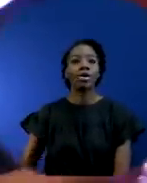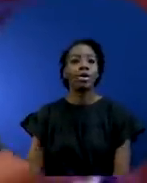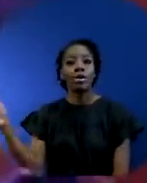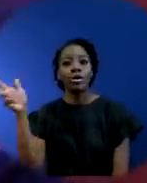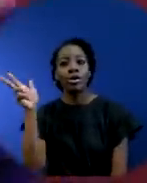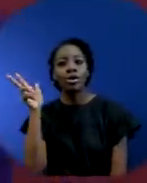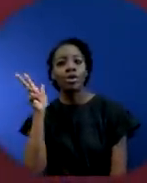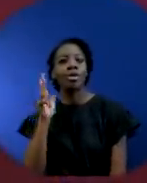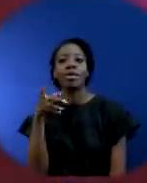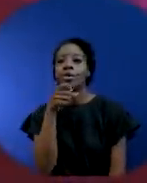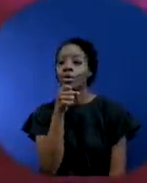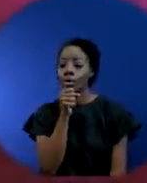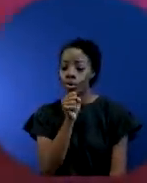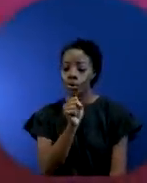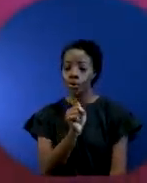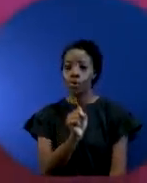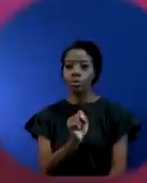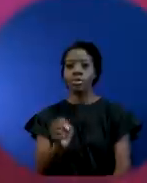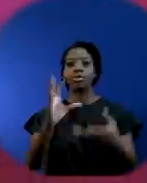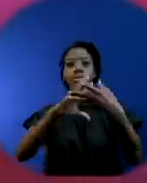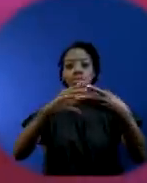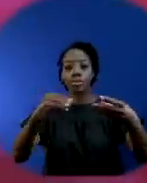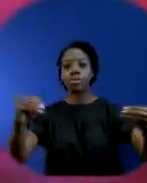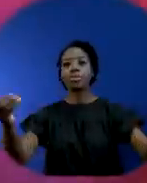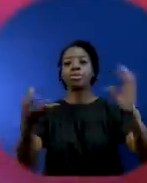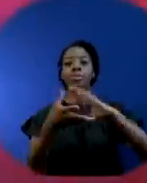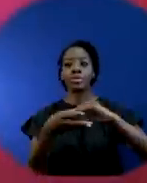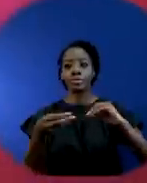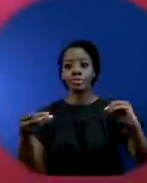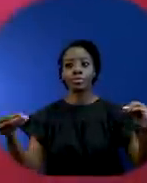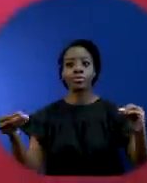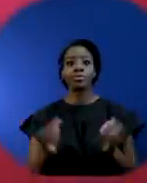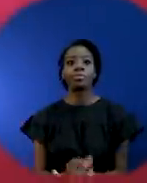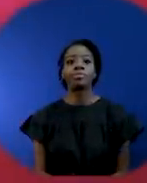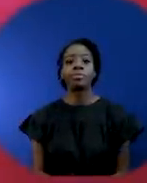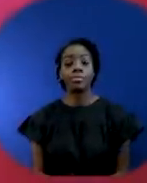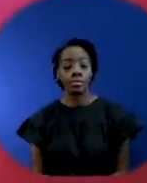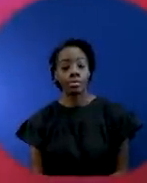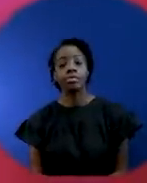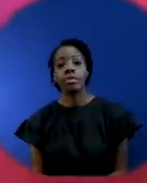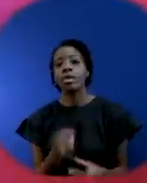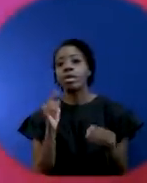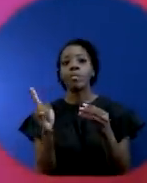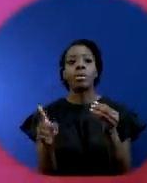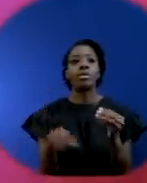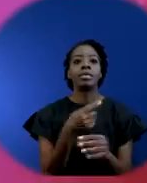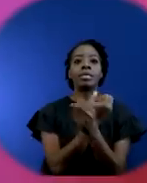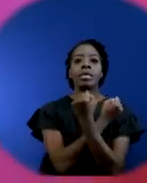Say